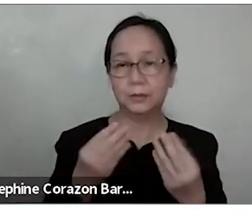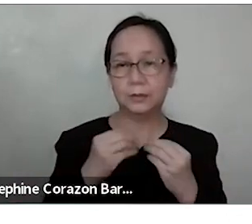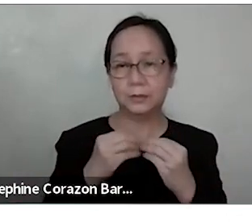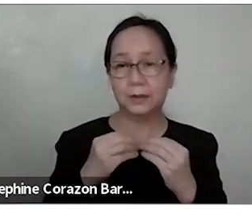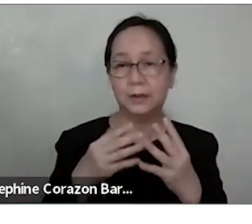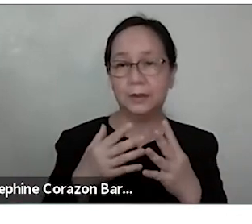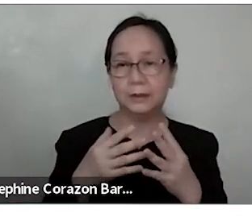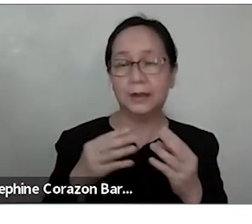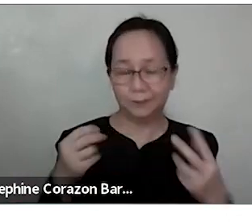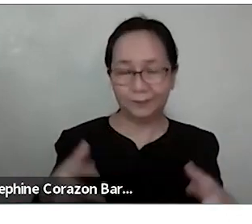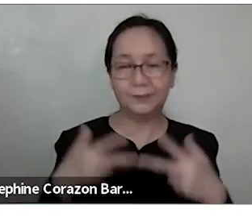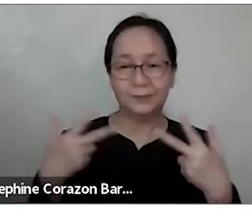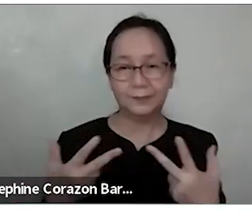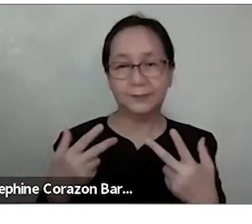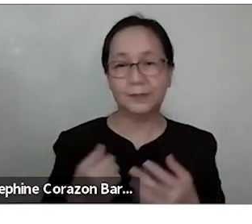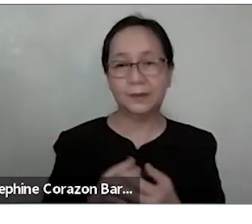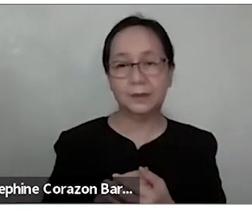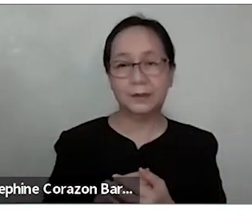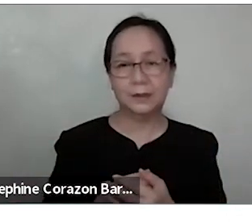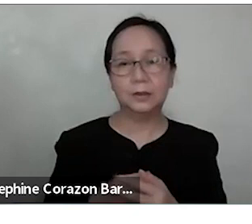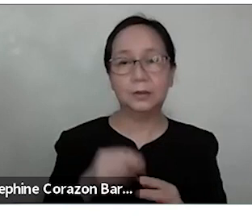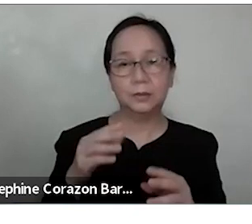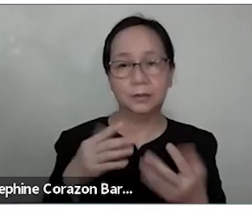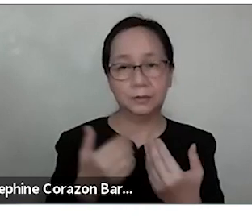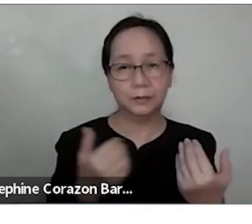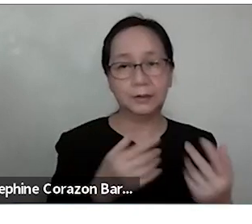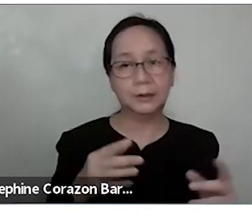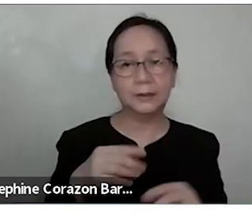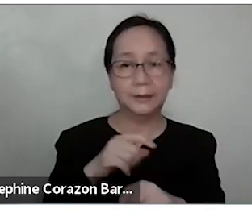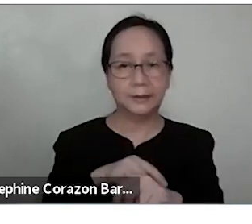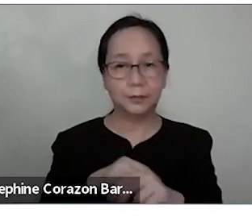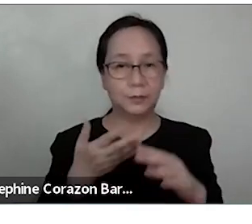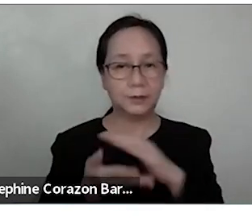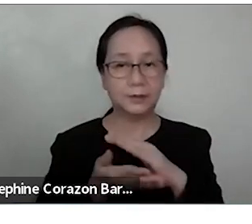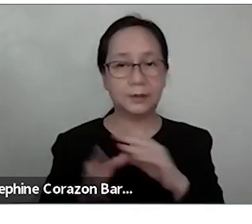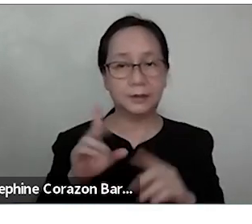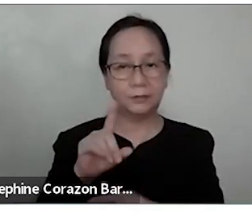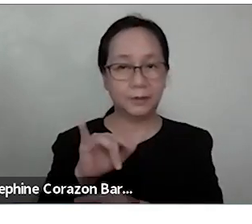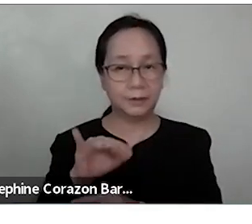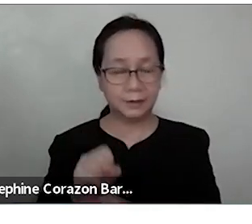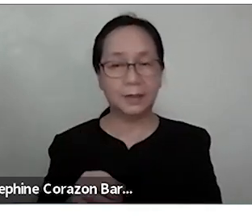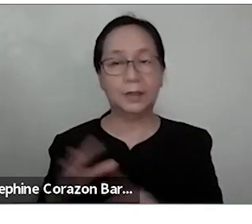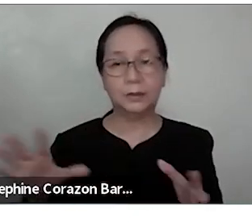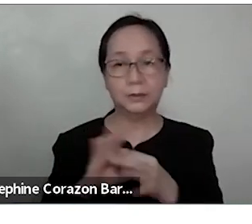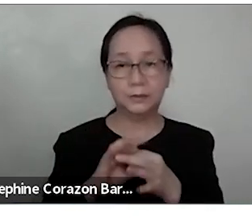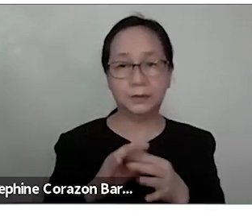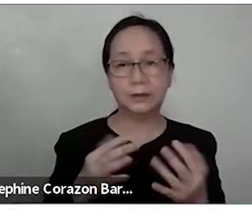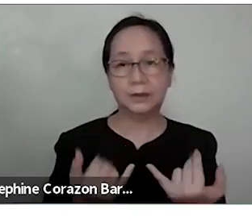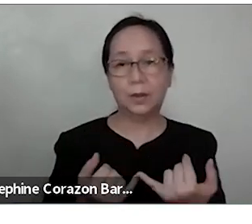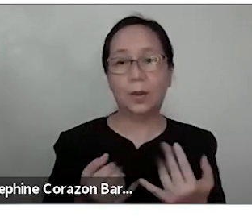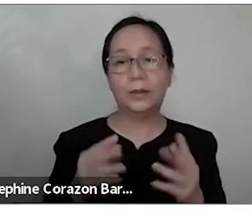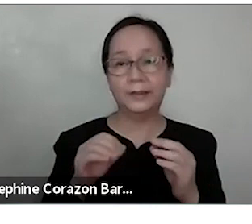in closing the digital divide in terms of access to devices or connectivity, or in terms